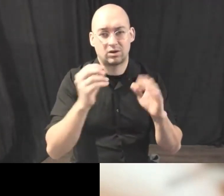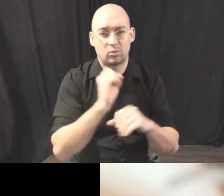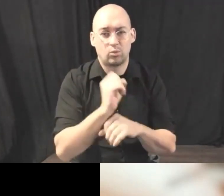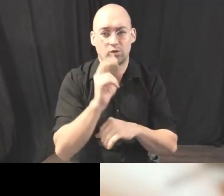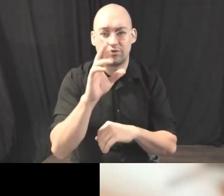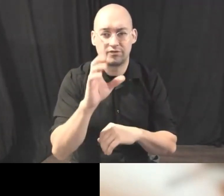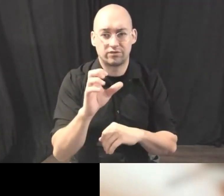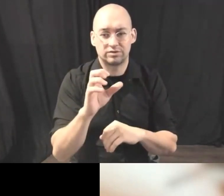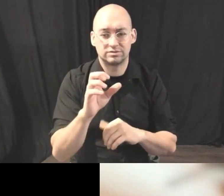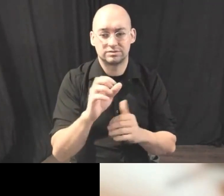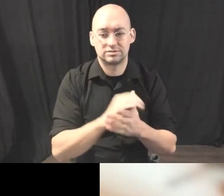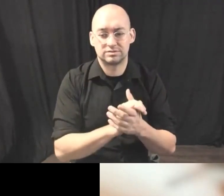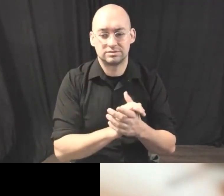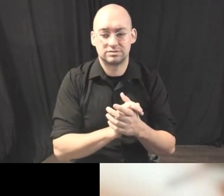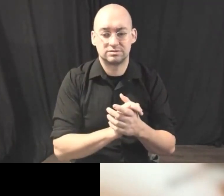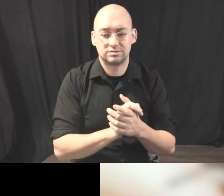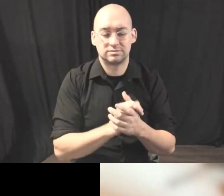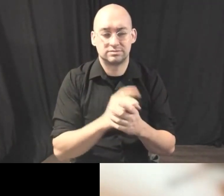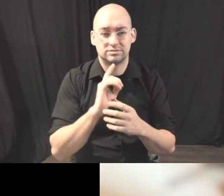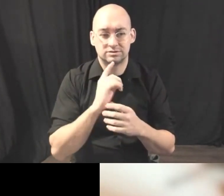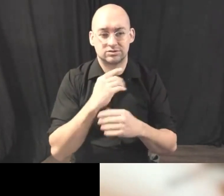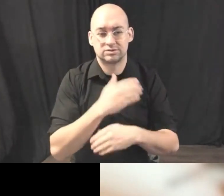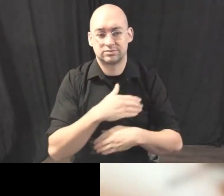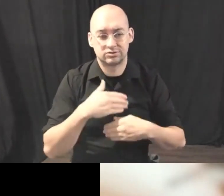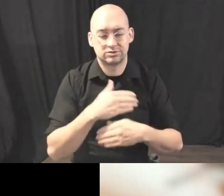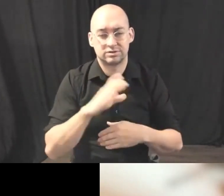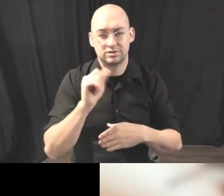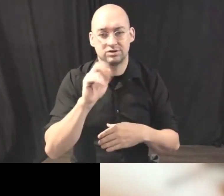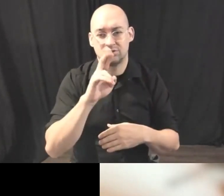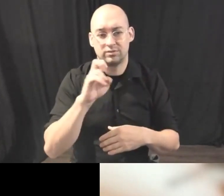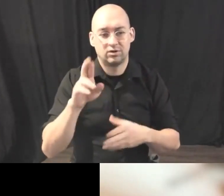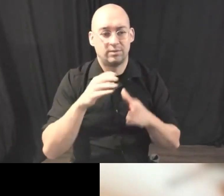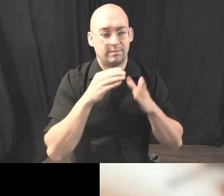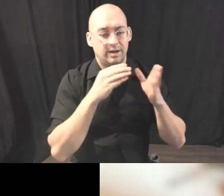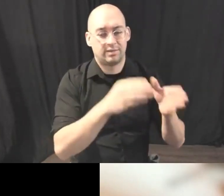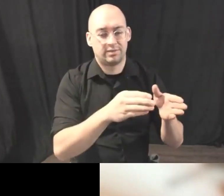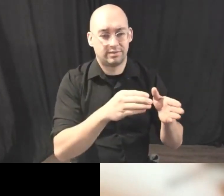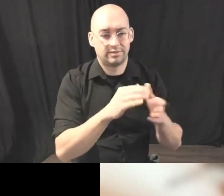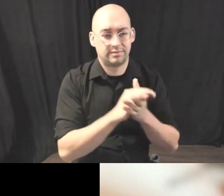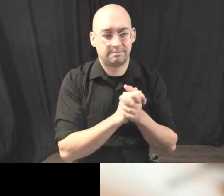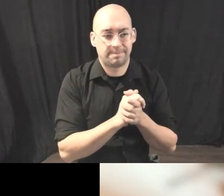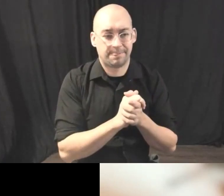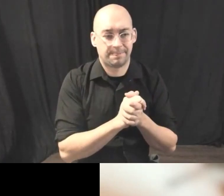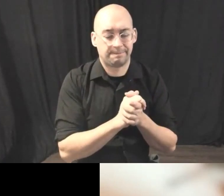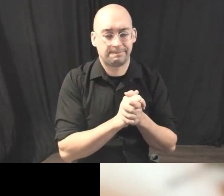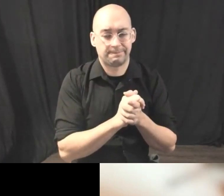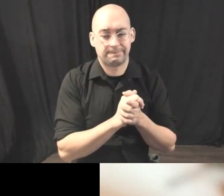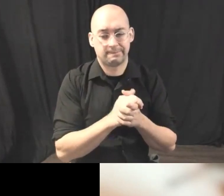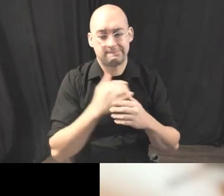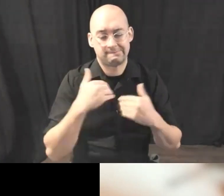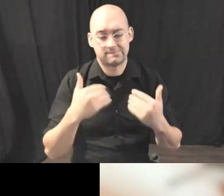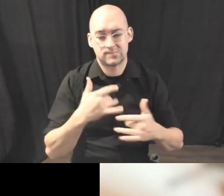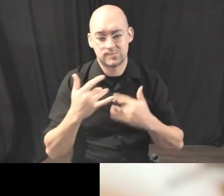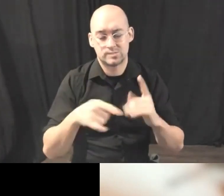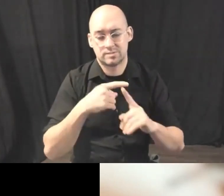workforce. Sincerely appreciate the Career Pathways program, and also excited about the Cal Cares. The one thing